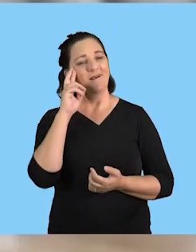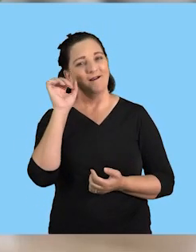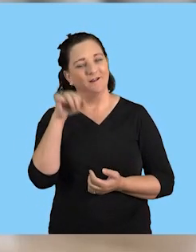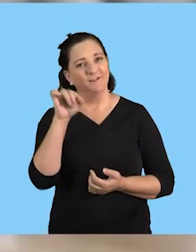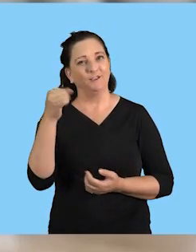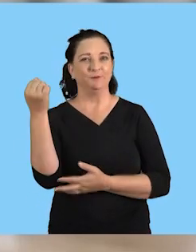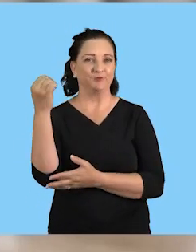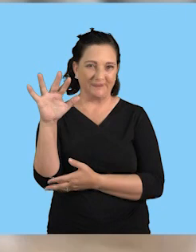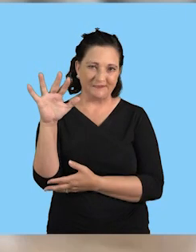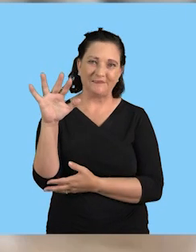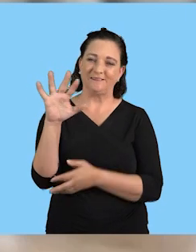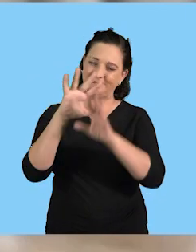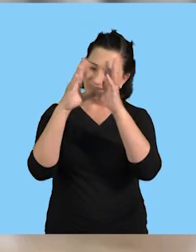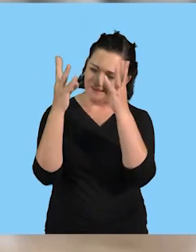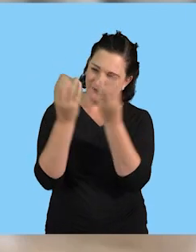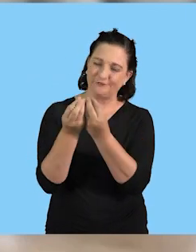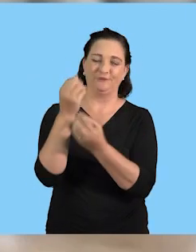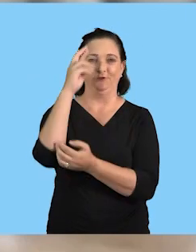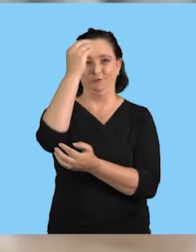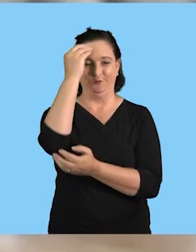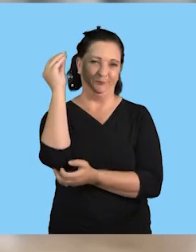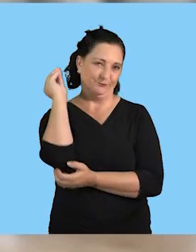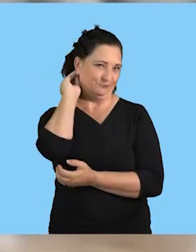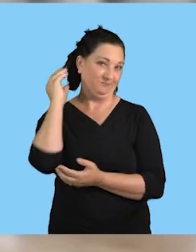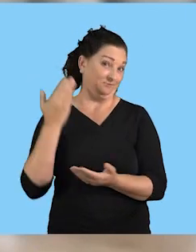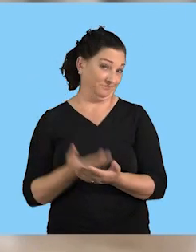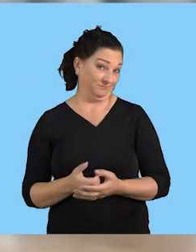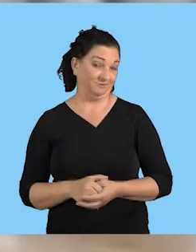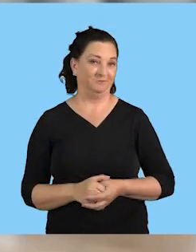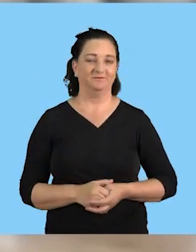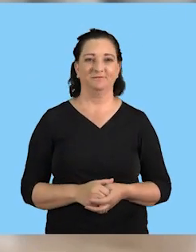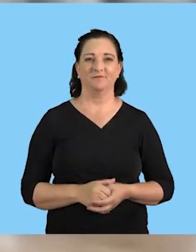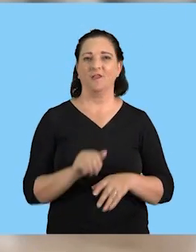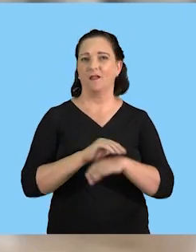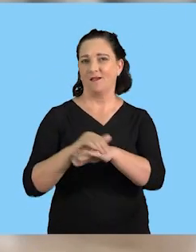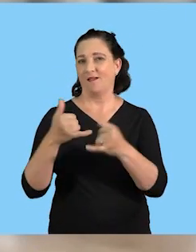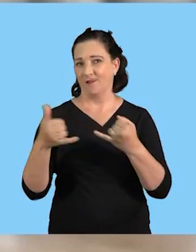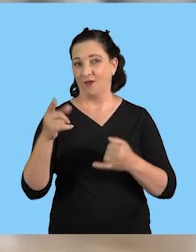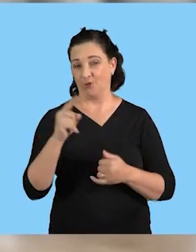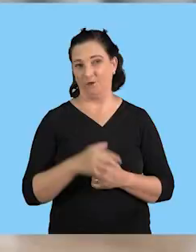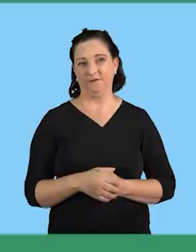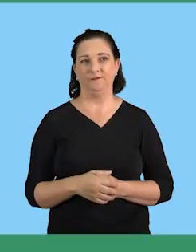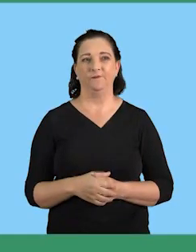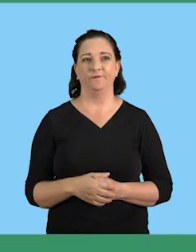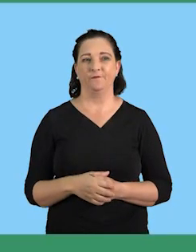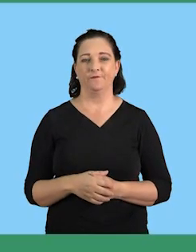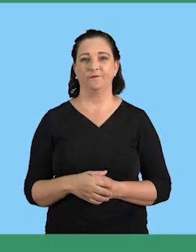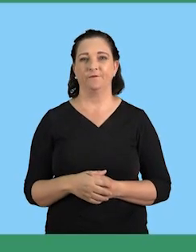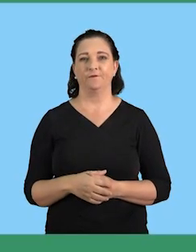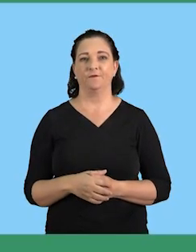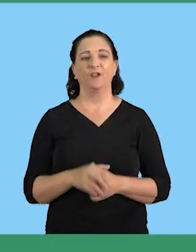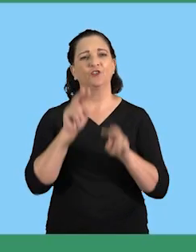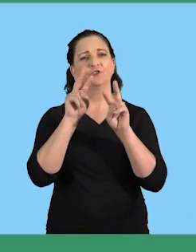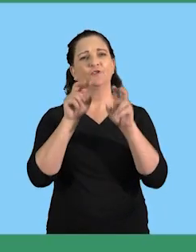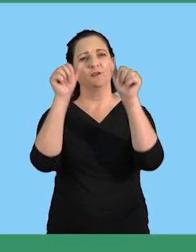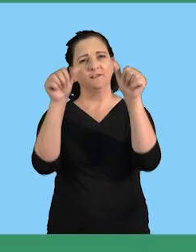the presentation or remember everything that you were presenting about. All right, so what are the guidelines? It says here, most